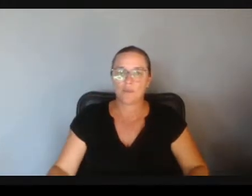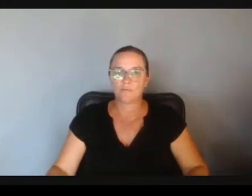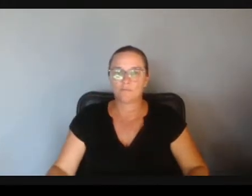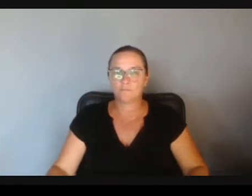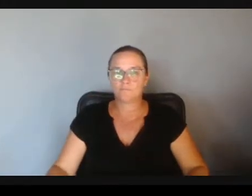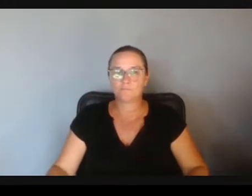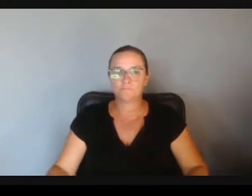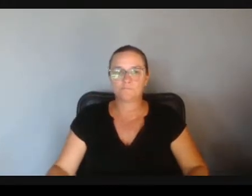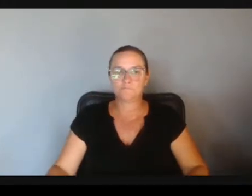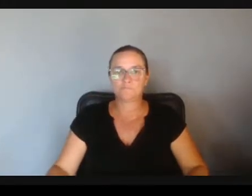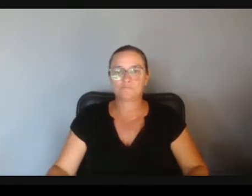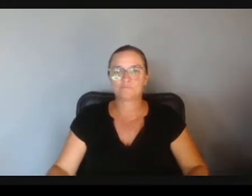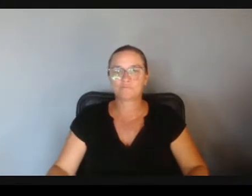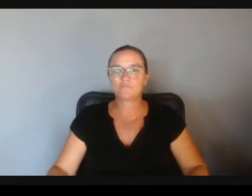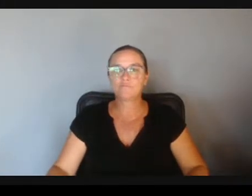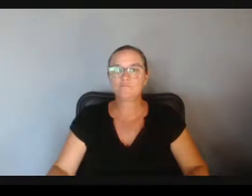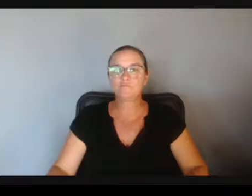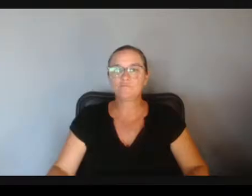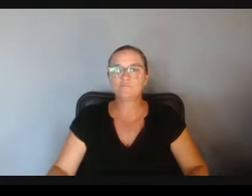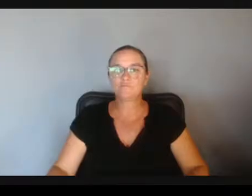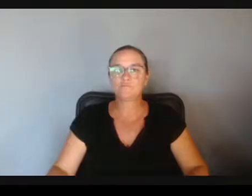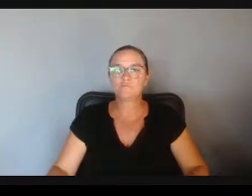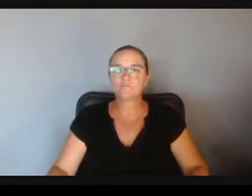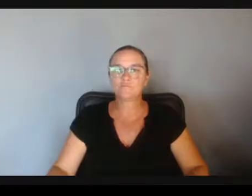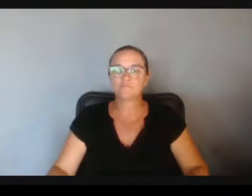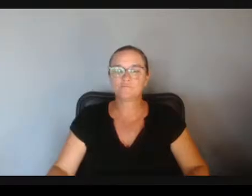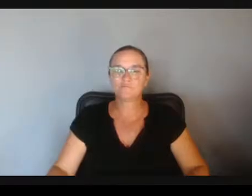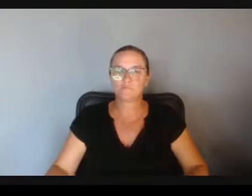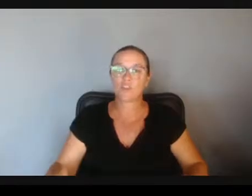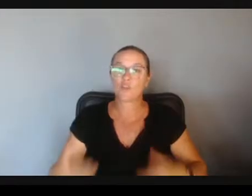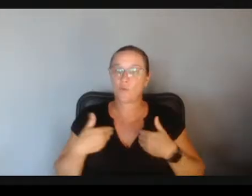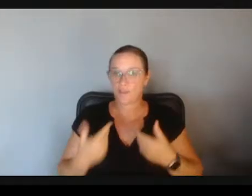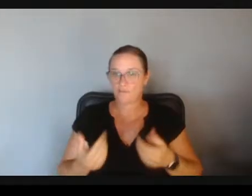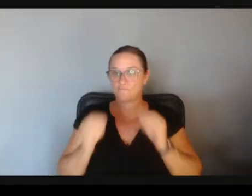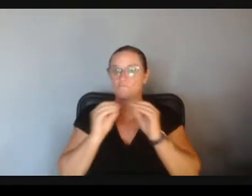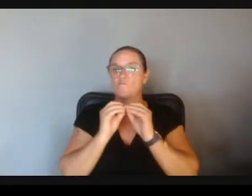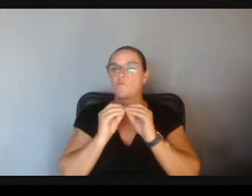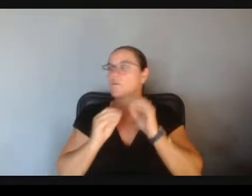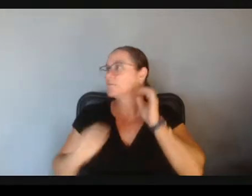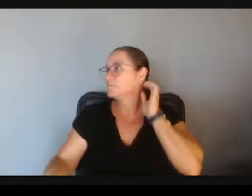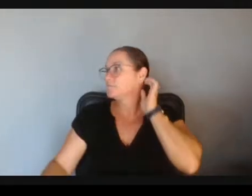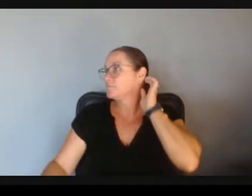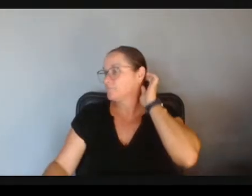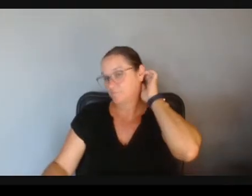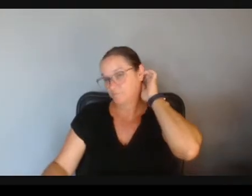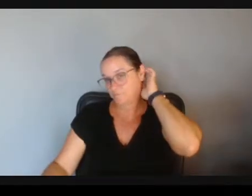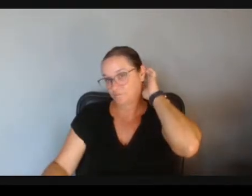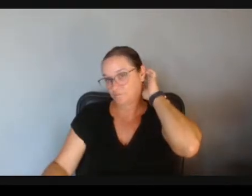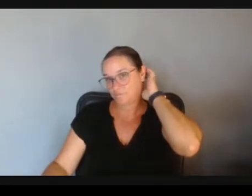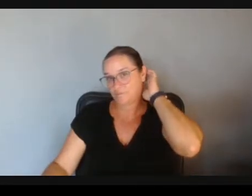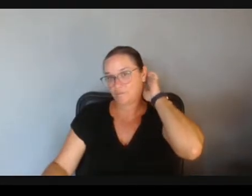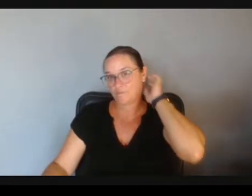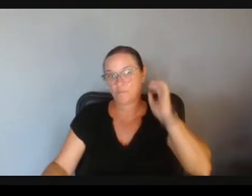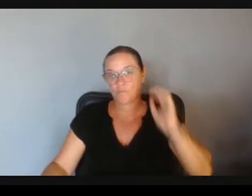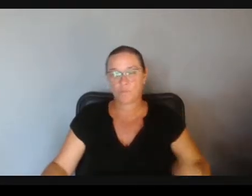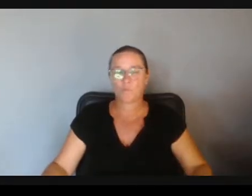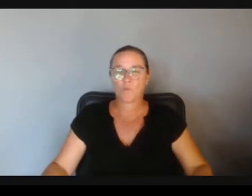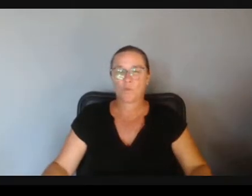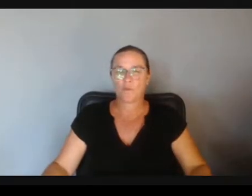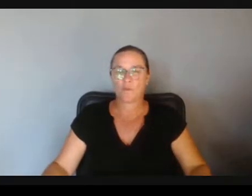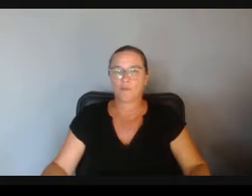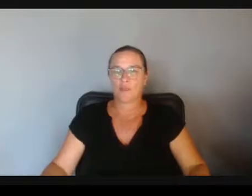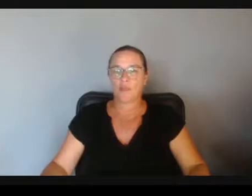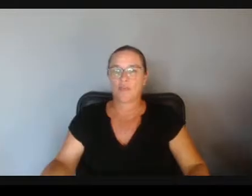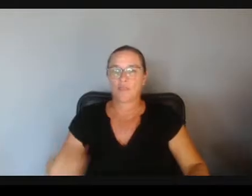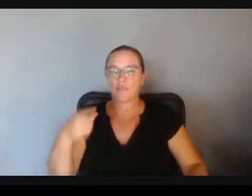All right, that's enough of that one. We got more, though. Oh, yes. Oh, yes, we do. And this one was